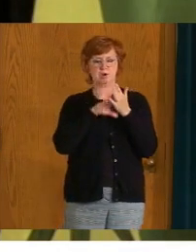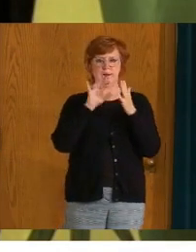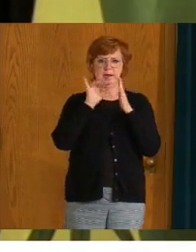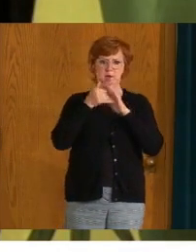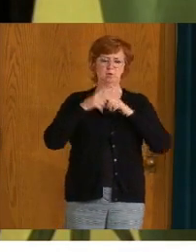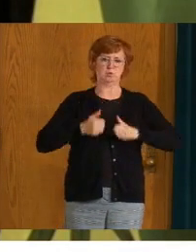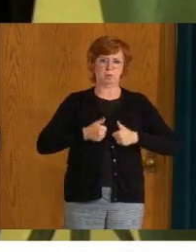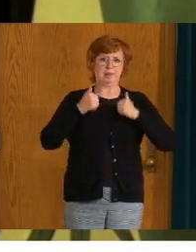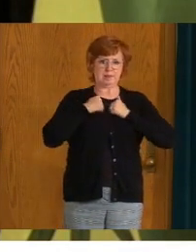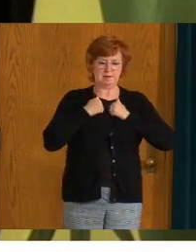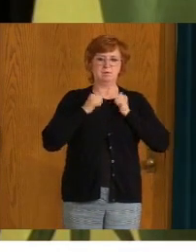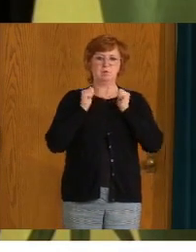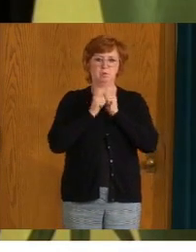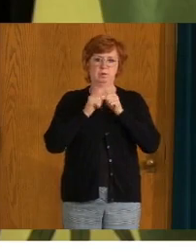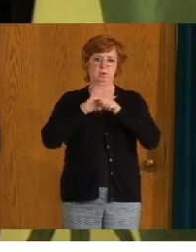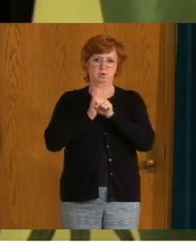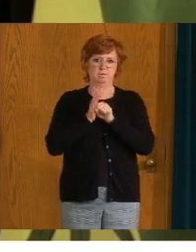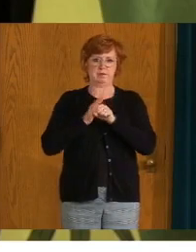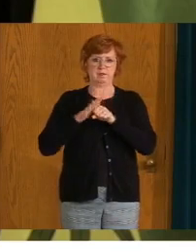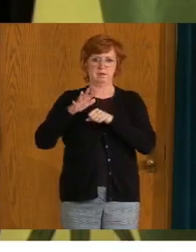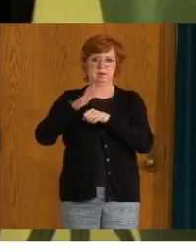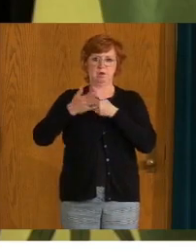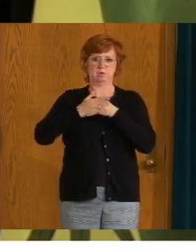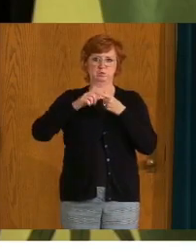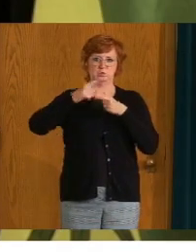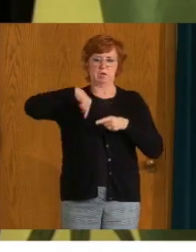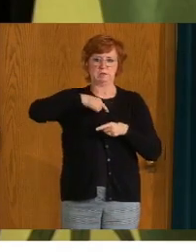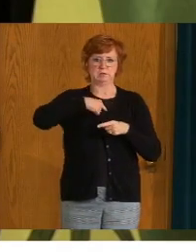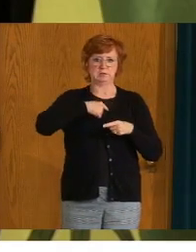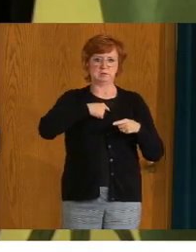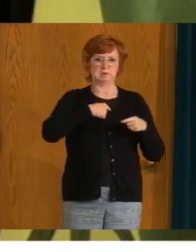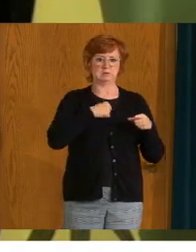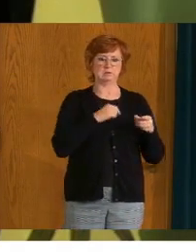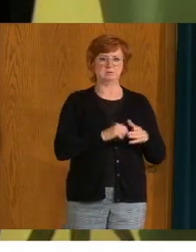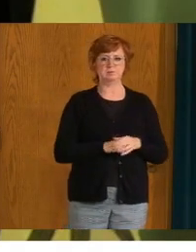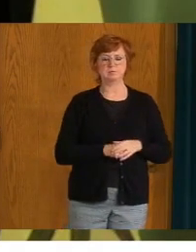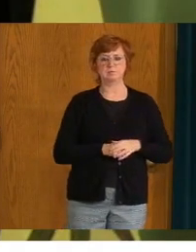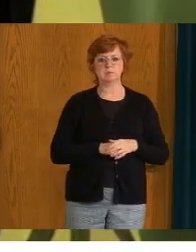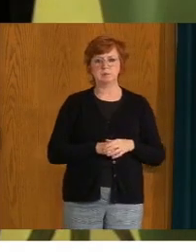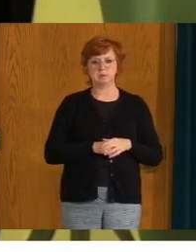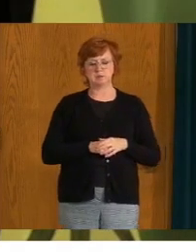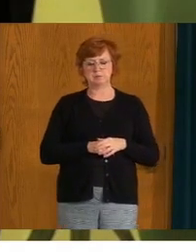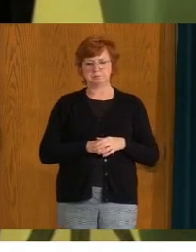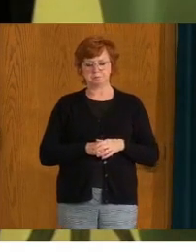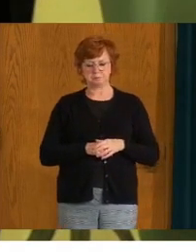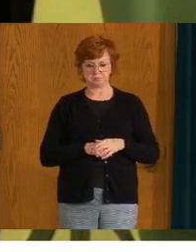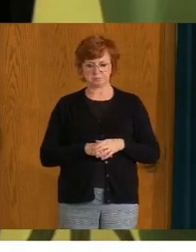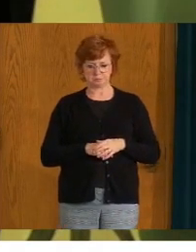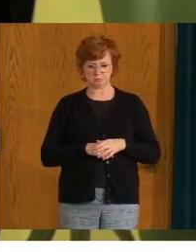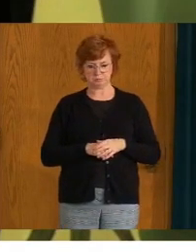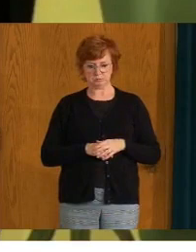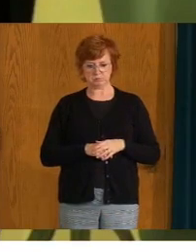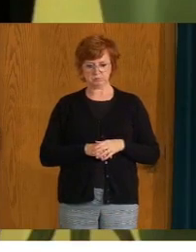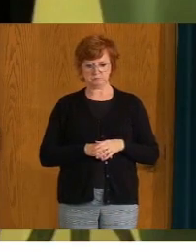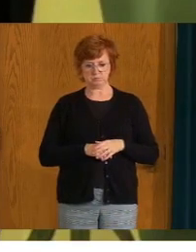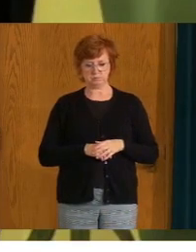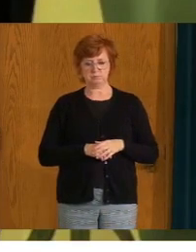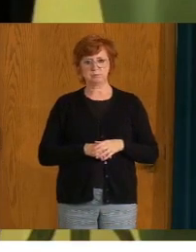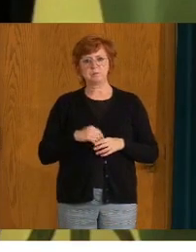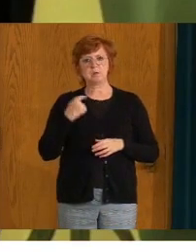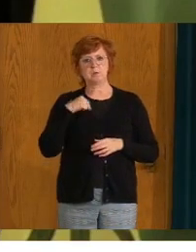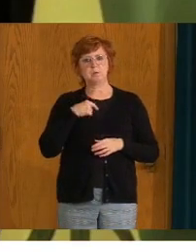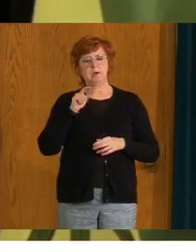COVID. And that's going to be different. I'd always said previously that we need to get vaccinated to not only keep ourselves safe, but to keep